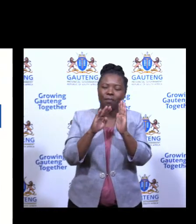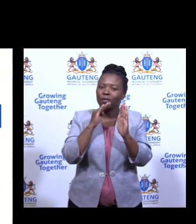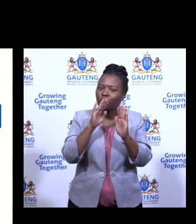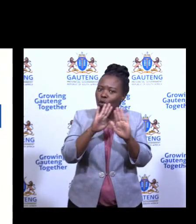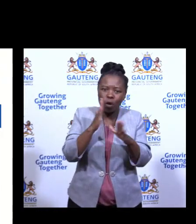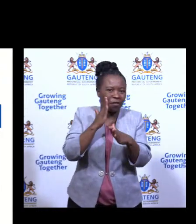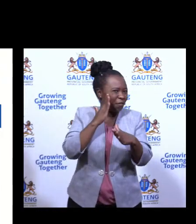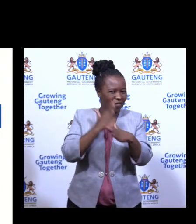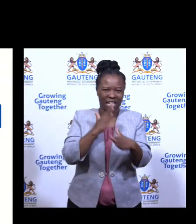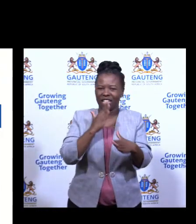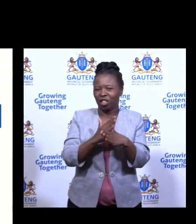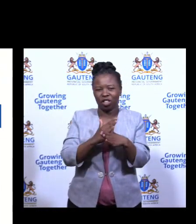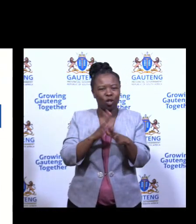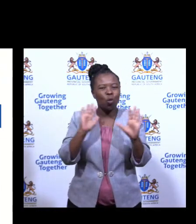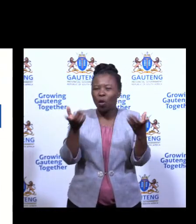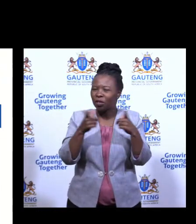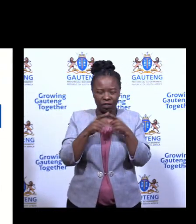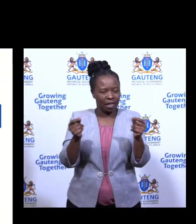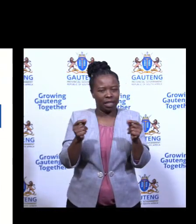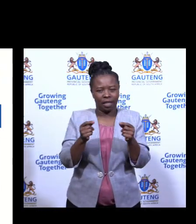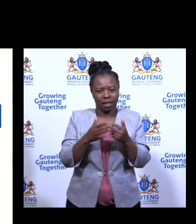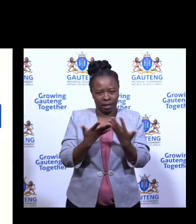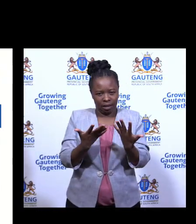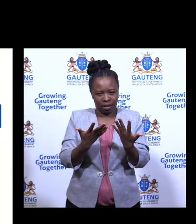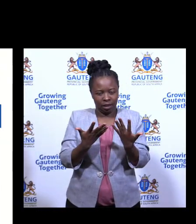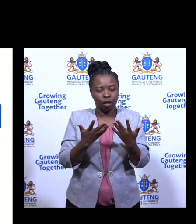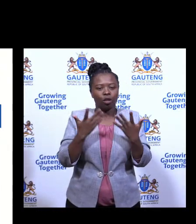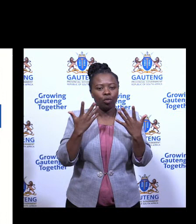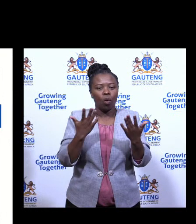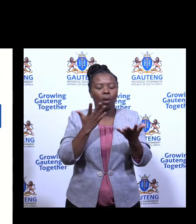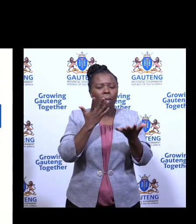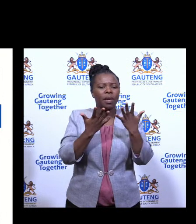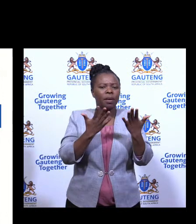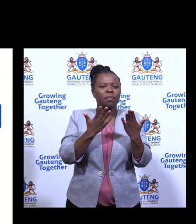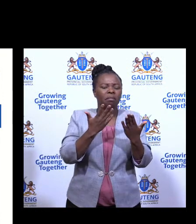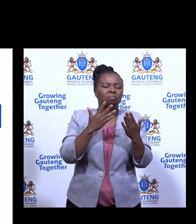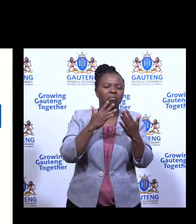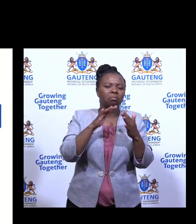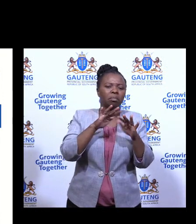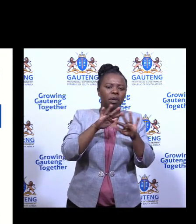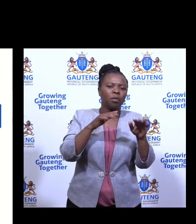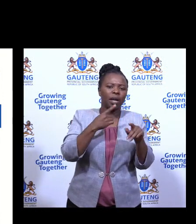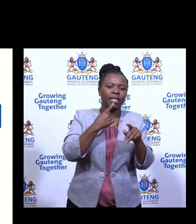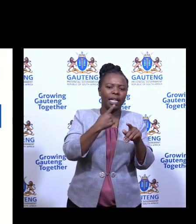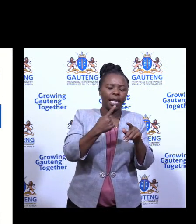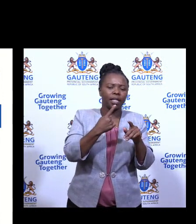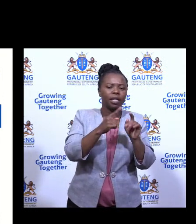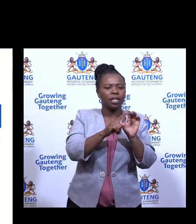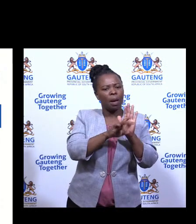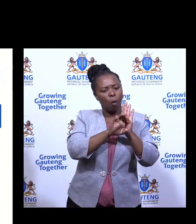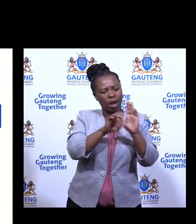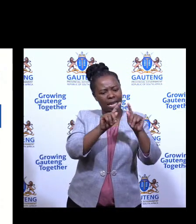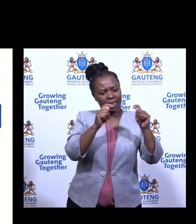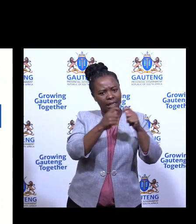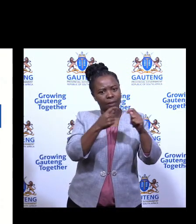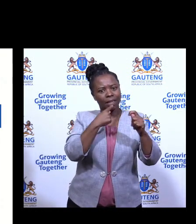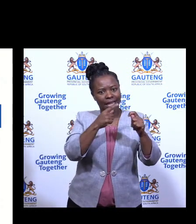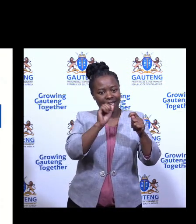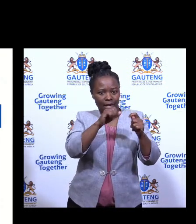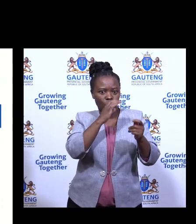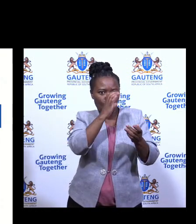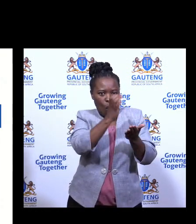And it may be protracted in a sense that the modeling team now says